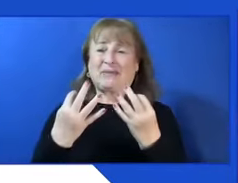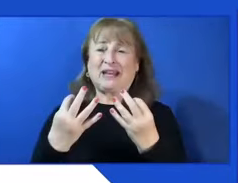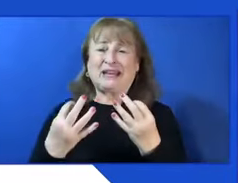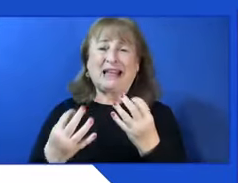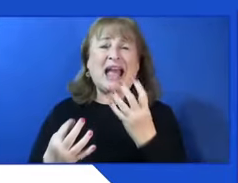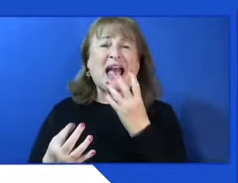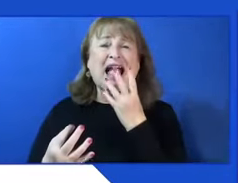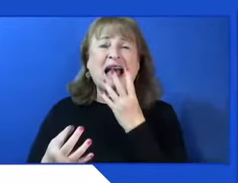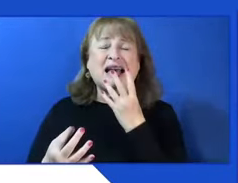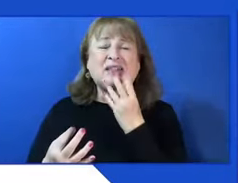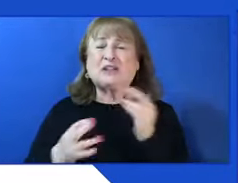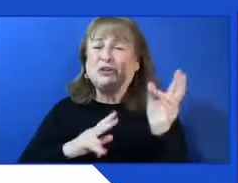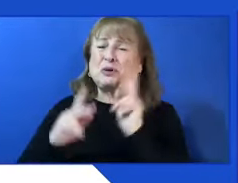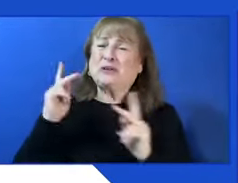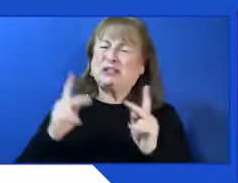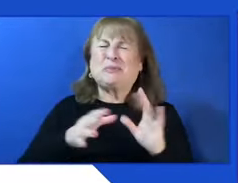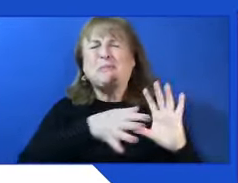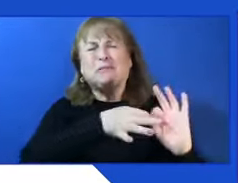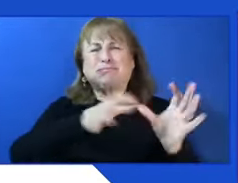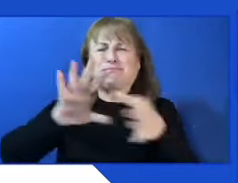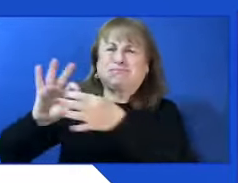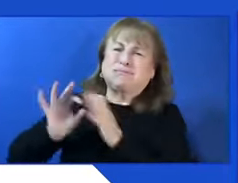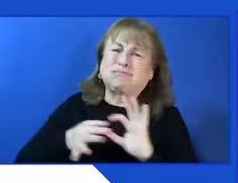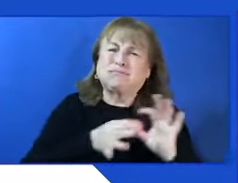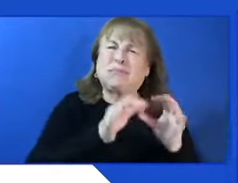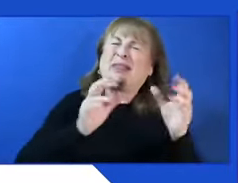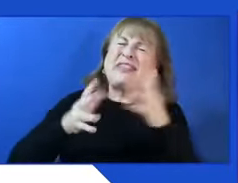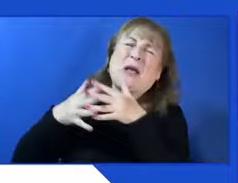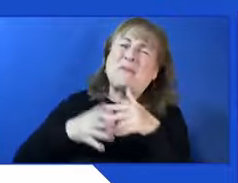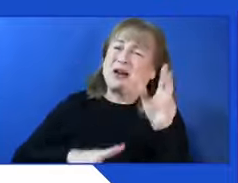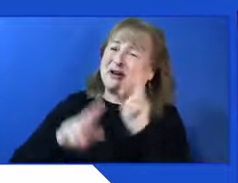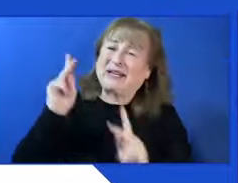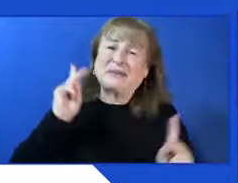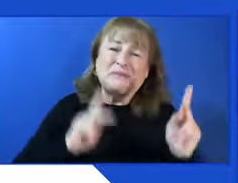Israel, arm in arm with the American people.